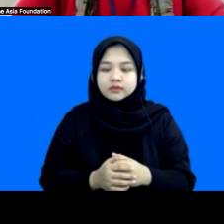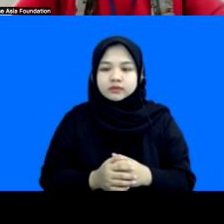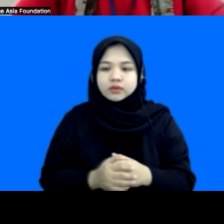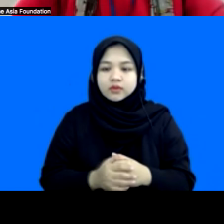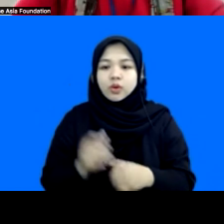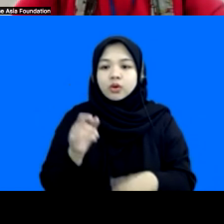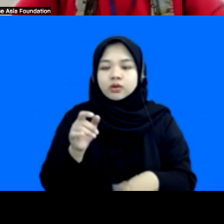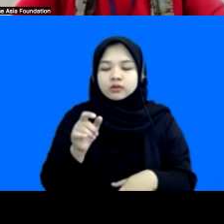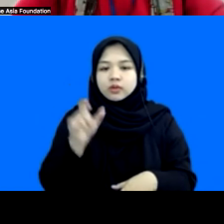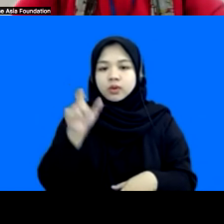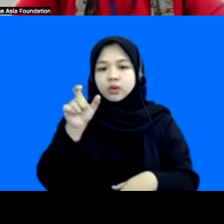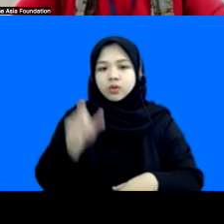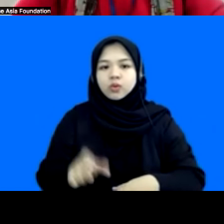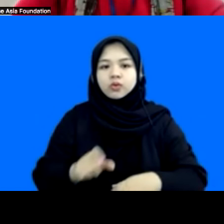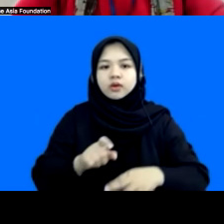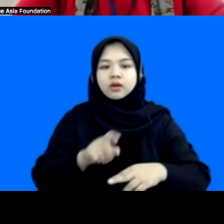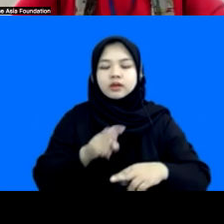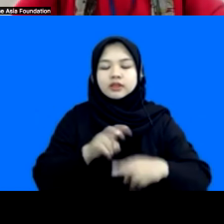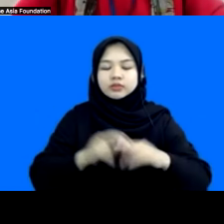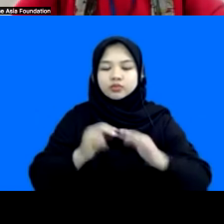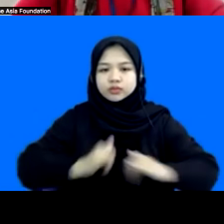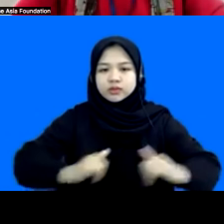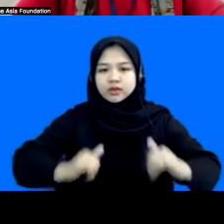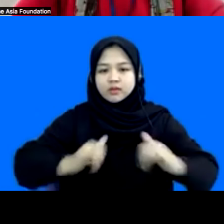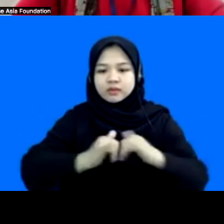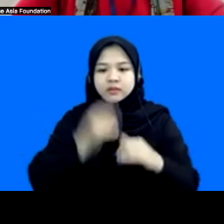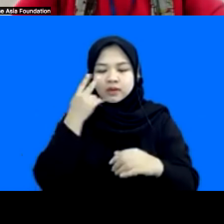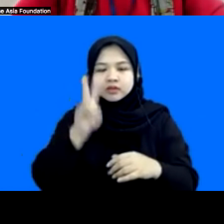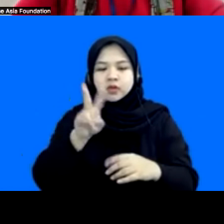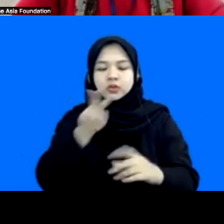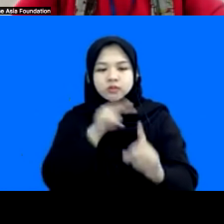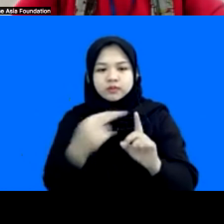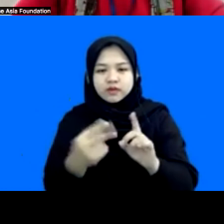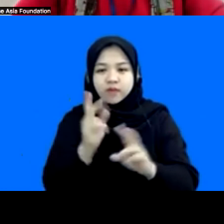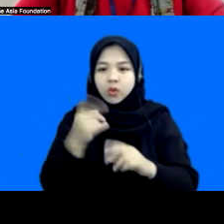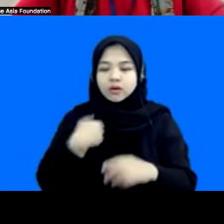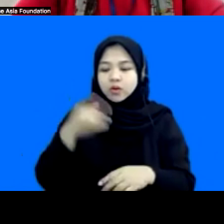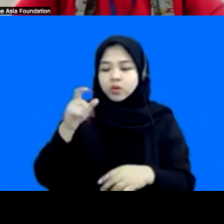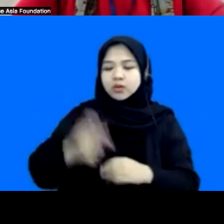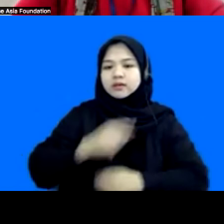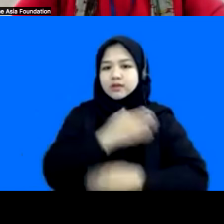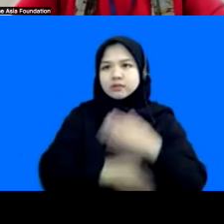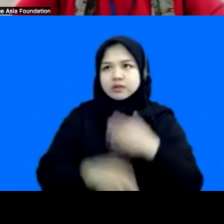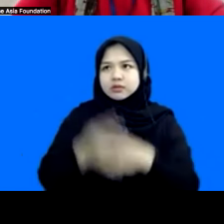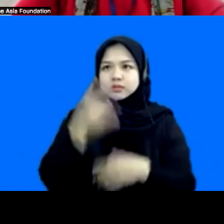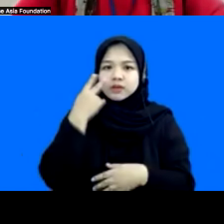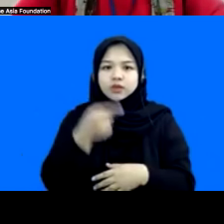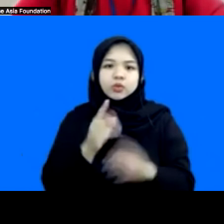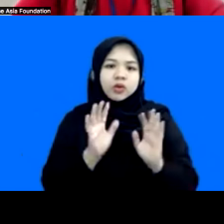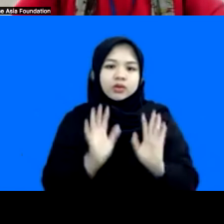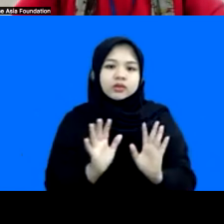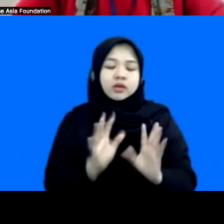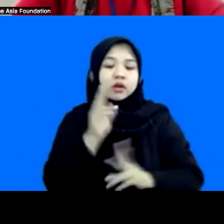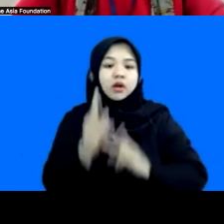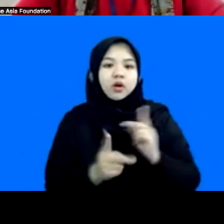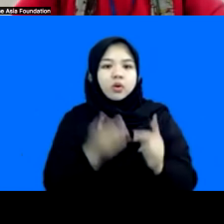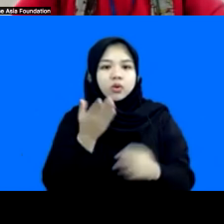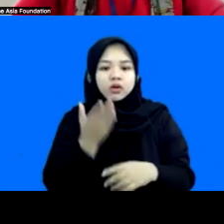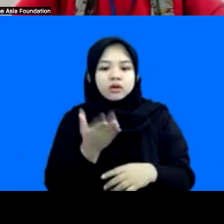seen in one day in just like one dimensional thing. Like for example, you're a person with disability, just that you do not see the